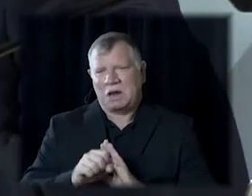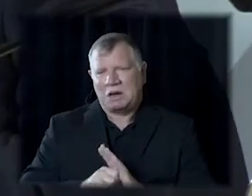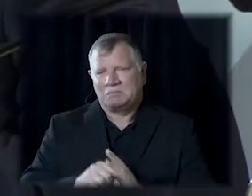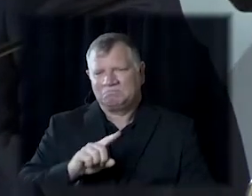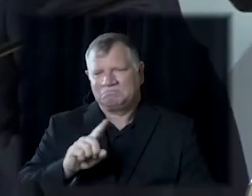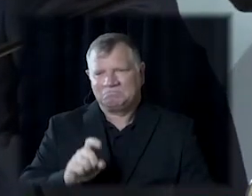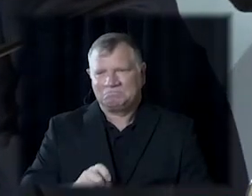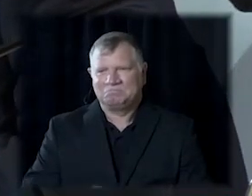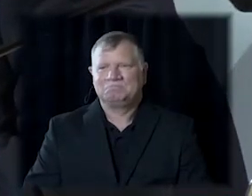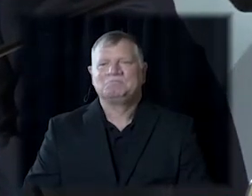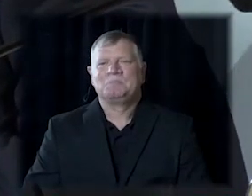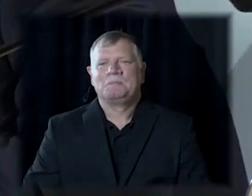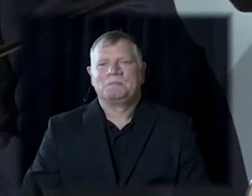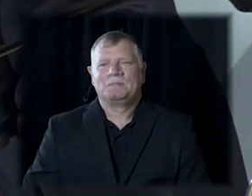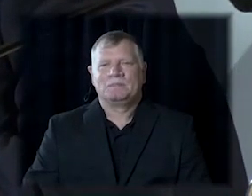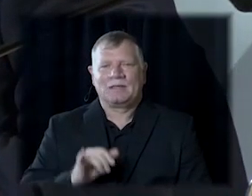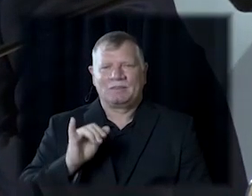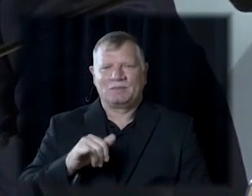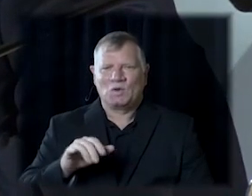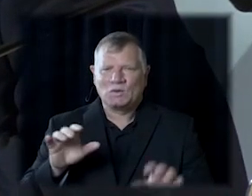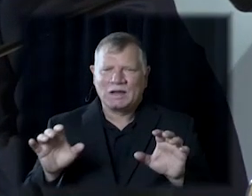Those actions were